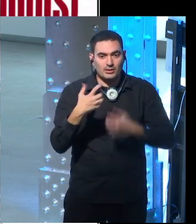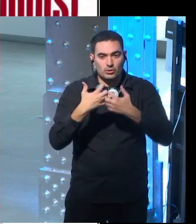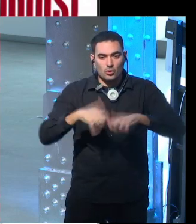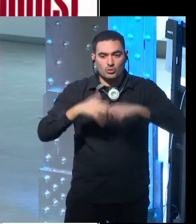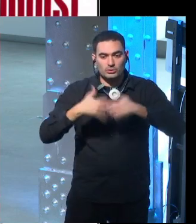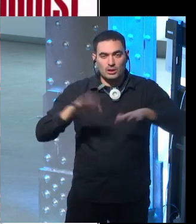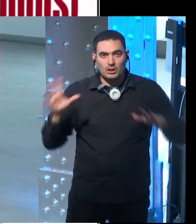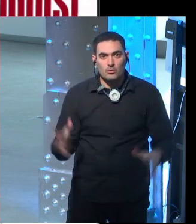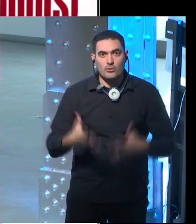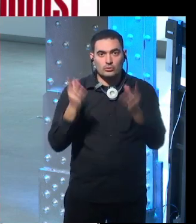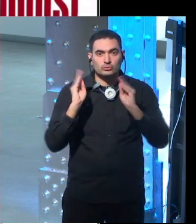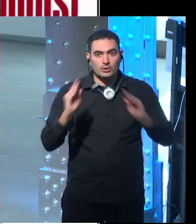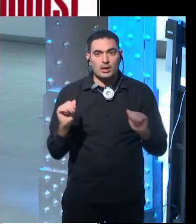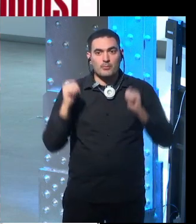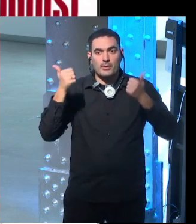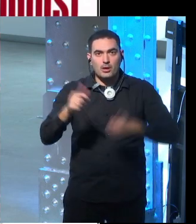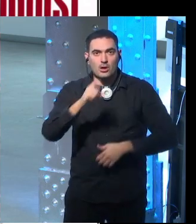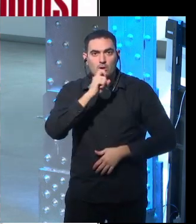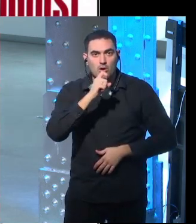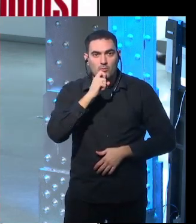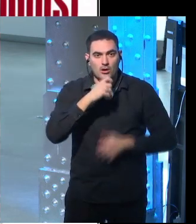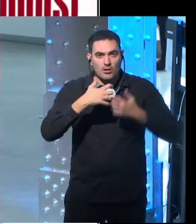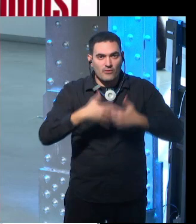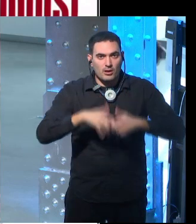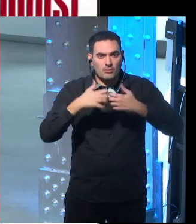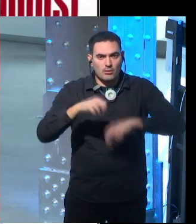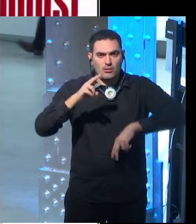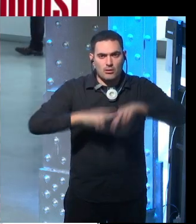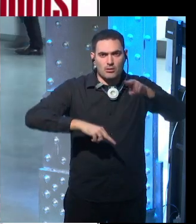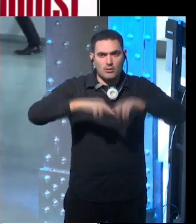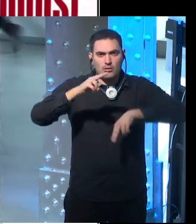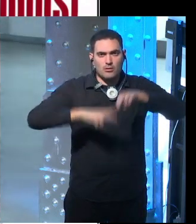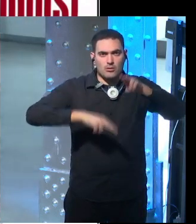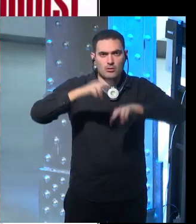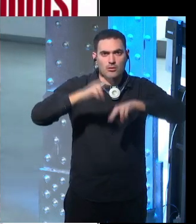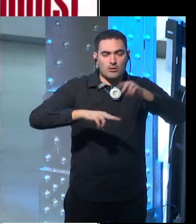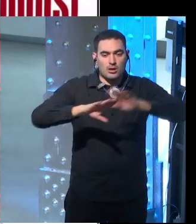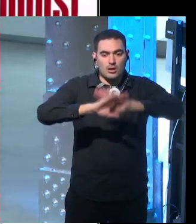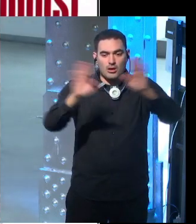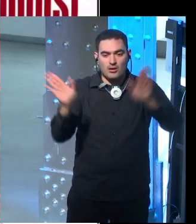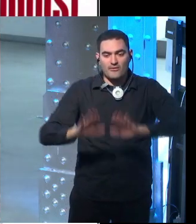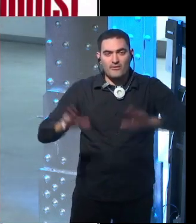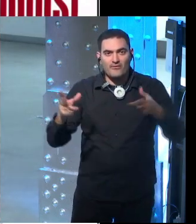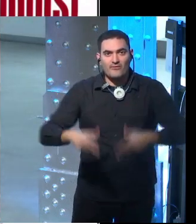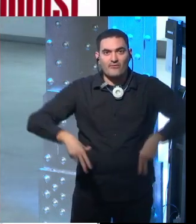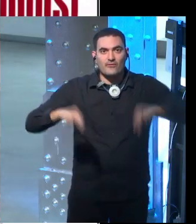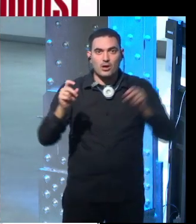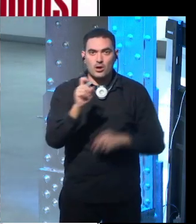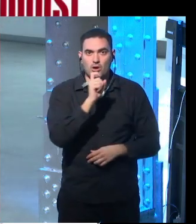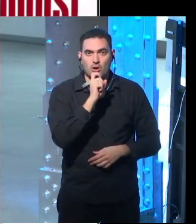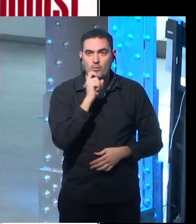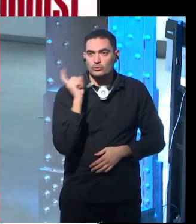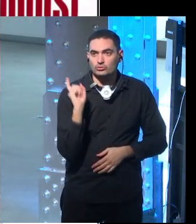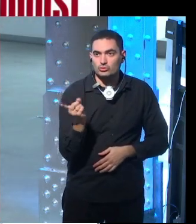with the construction of the first factories. It ended not only with the construction of the